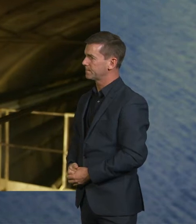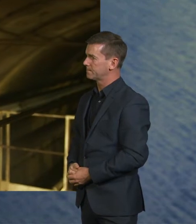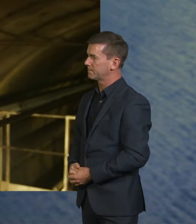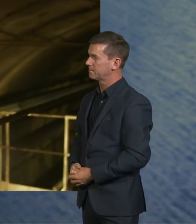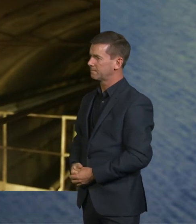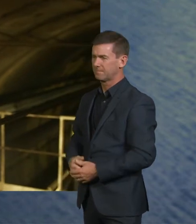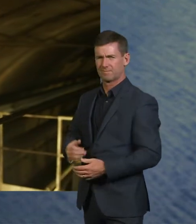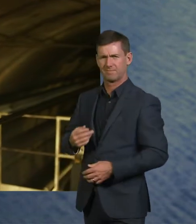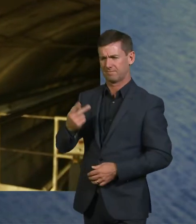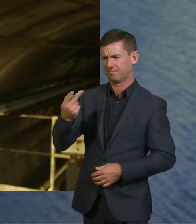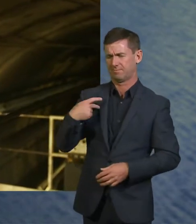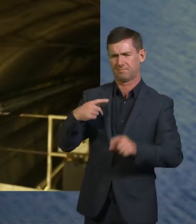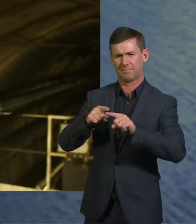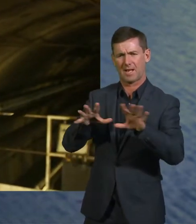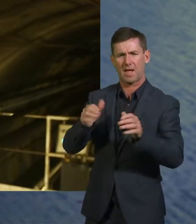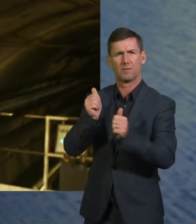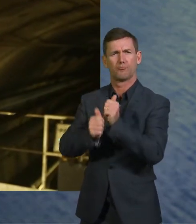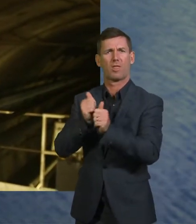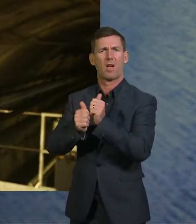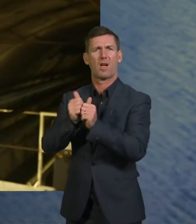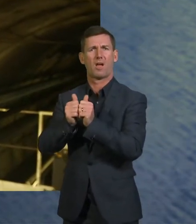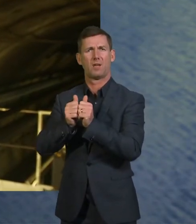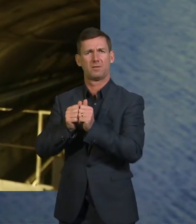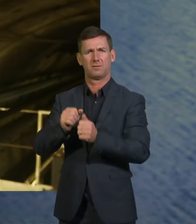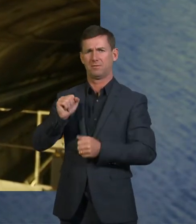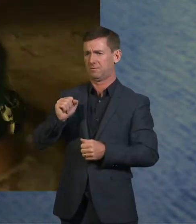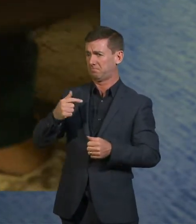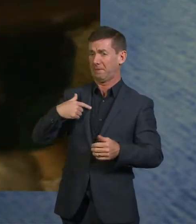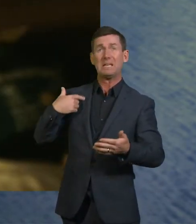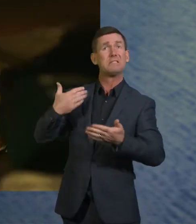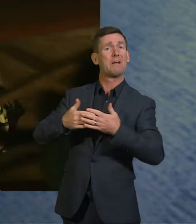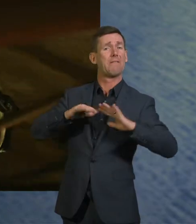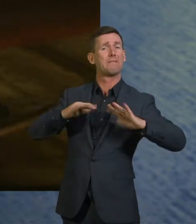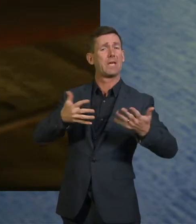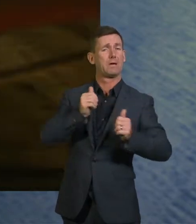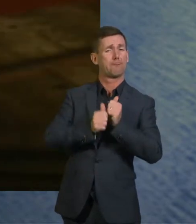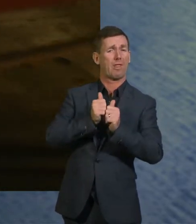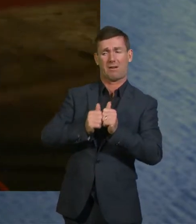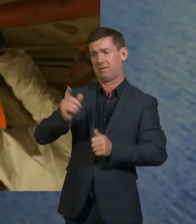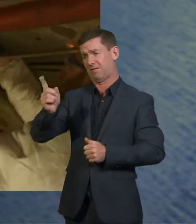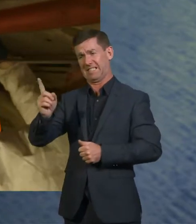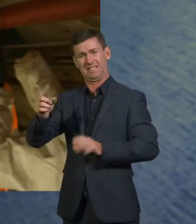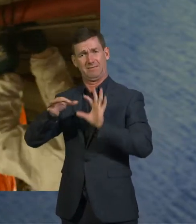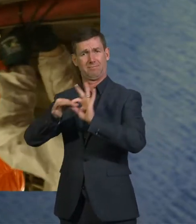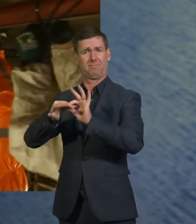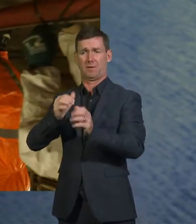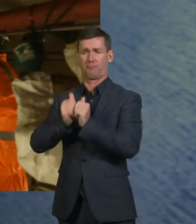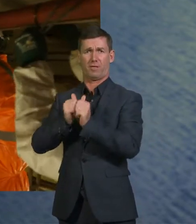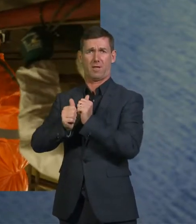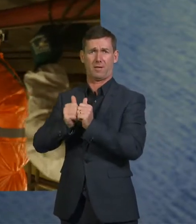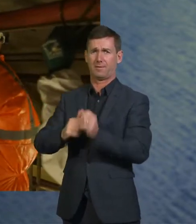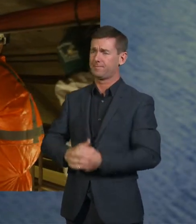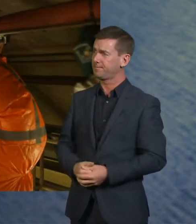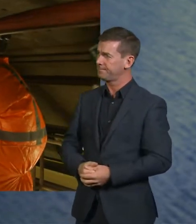brothers. He's just a northern brother I never had. Working side by side, these tunnel twins are